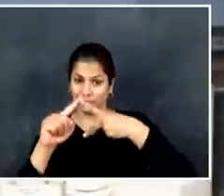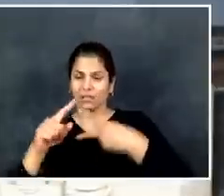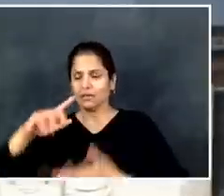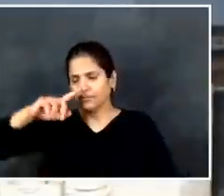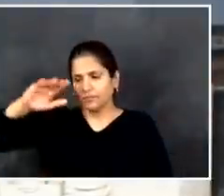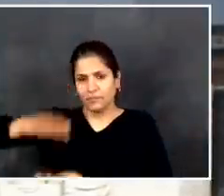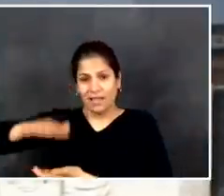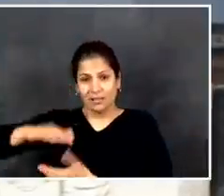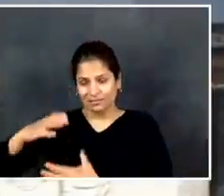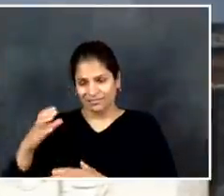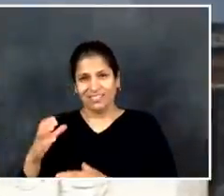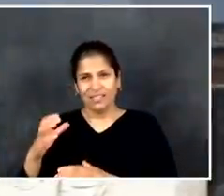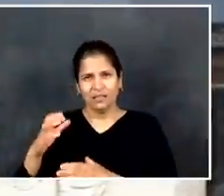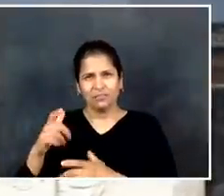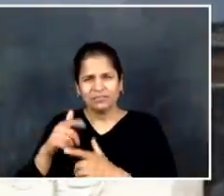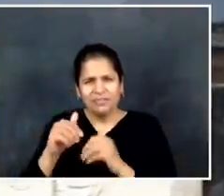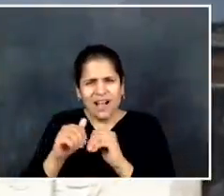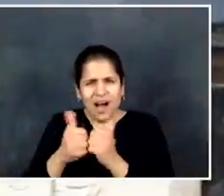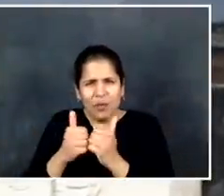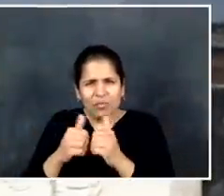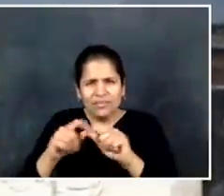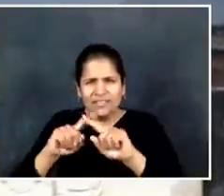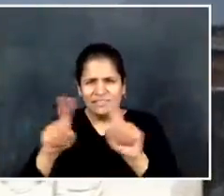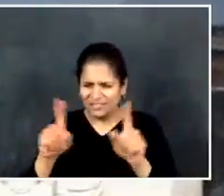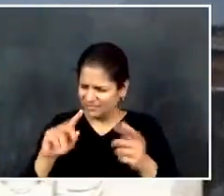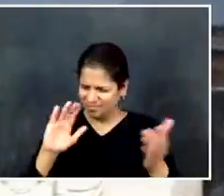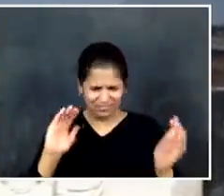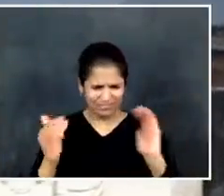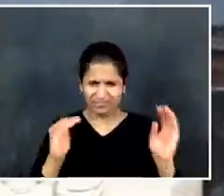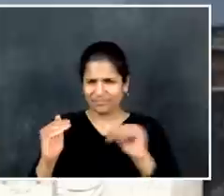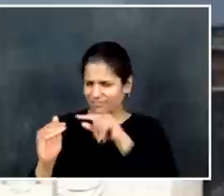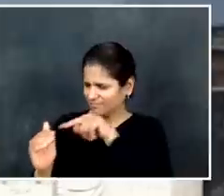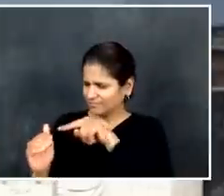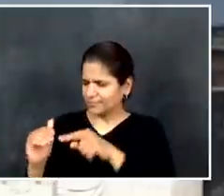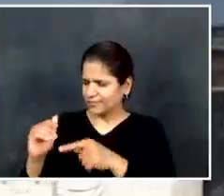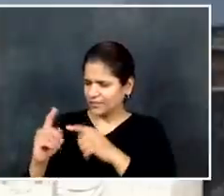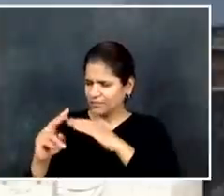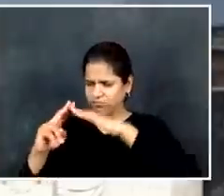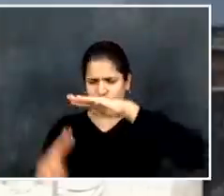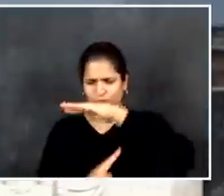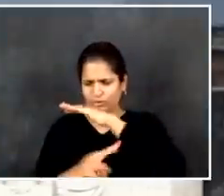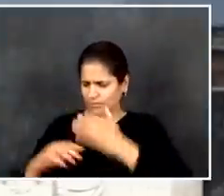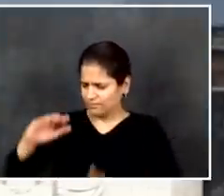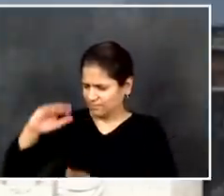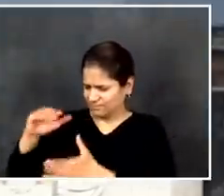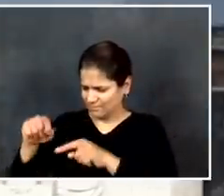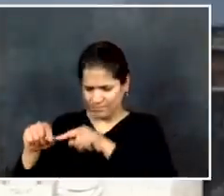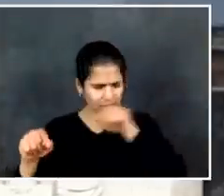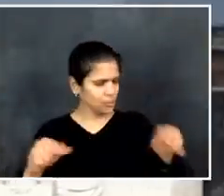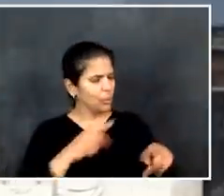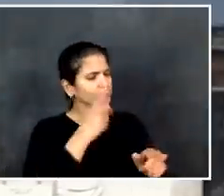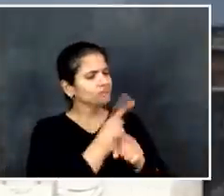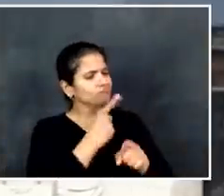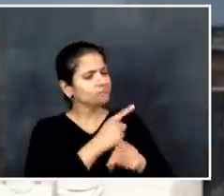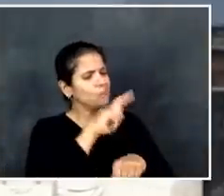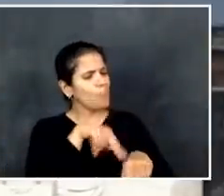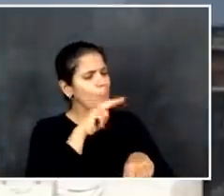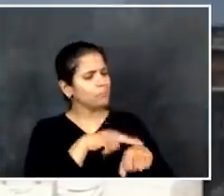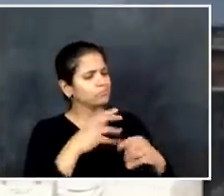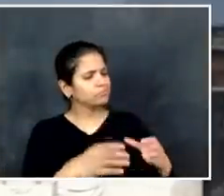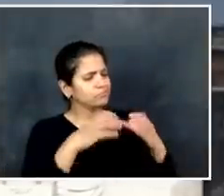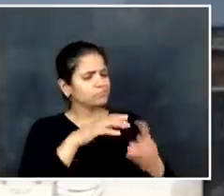is, a lot of the recent research and reporting on this disease suggests